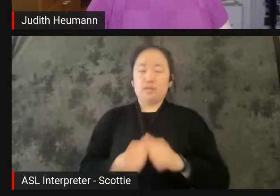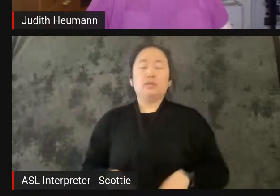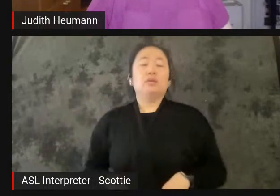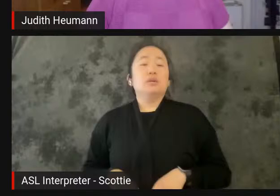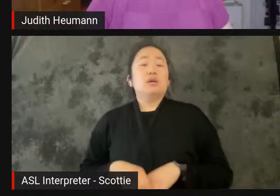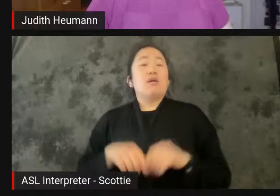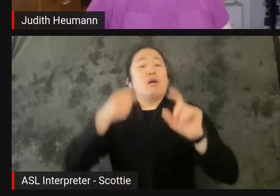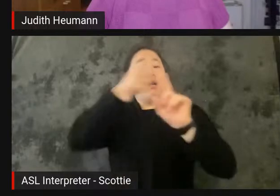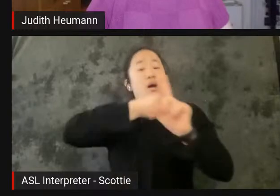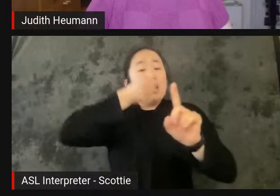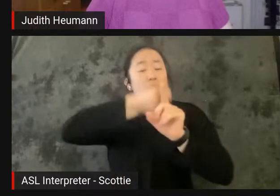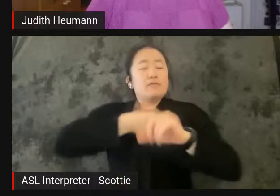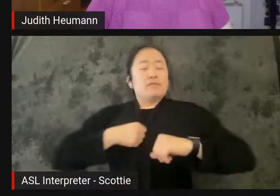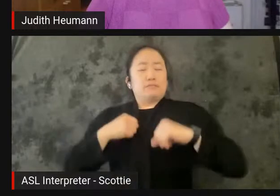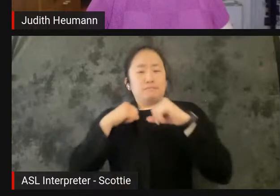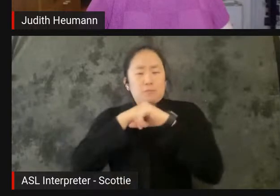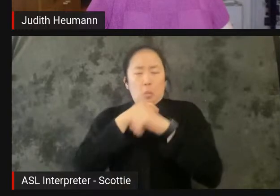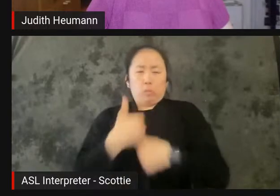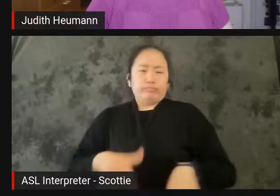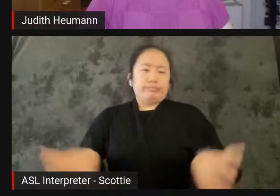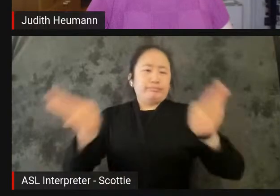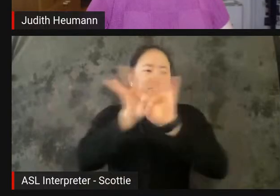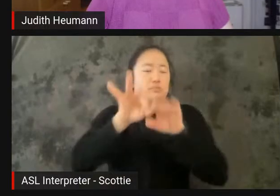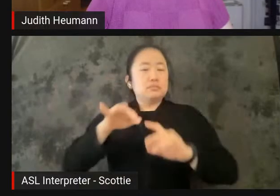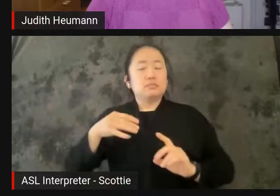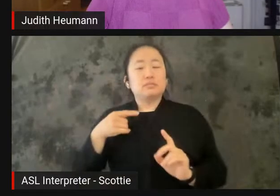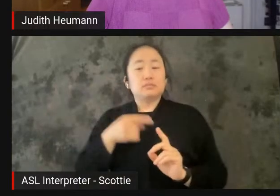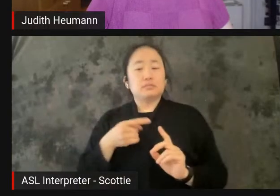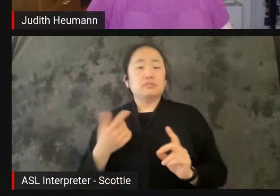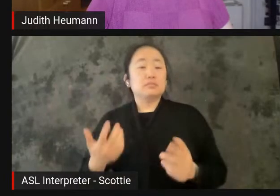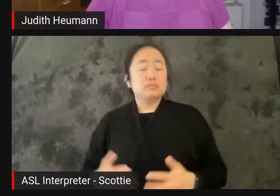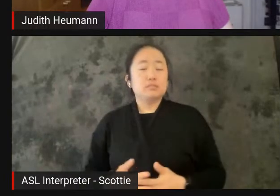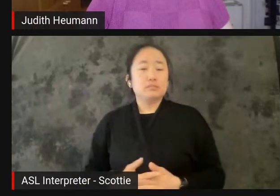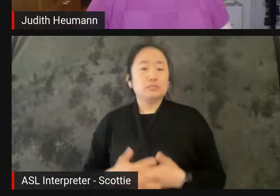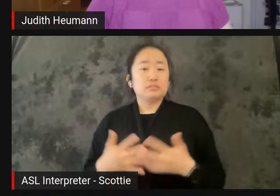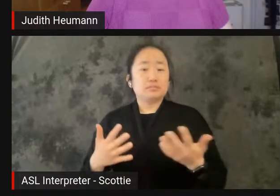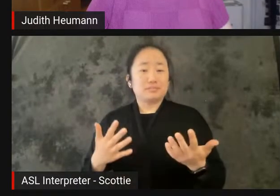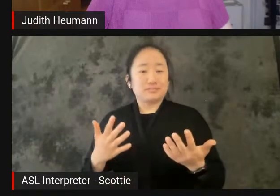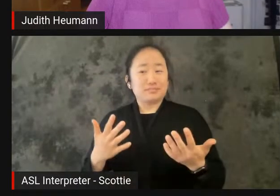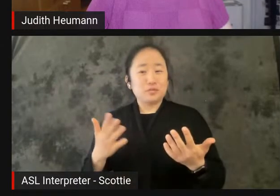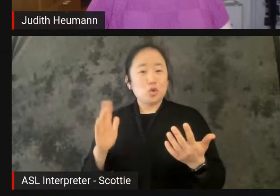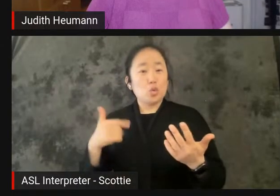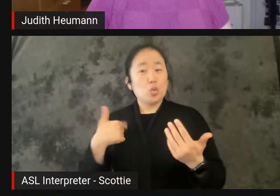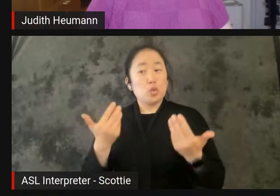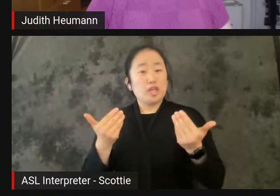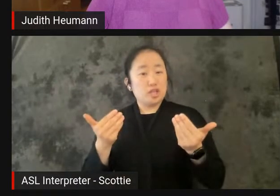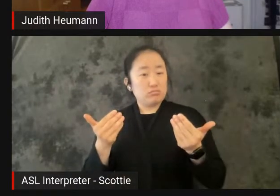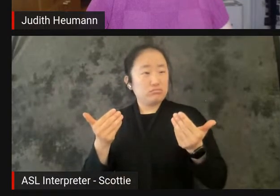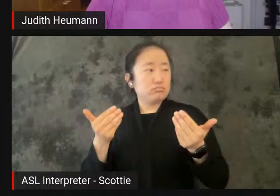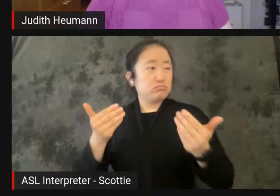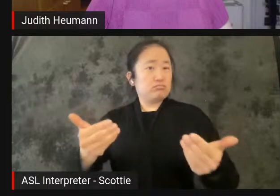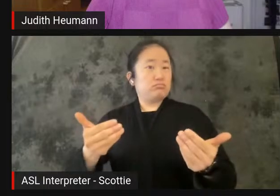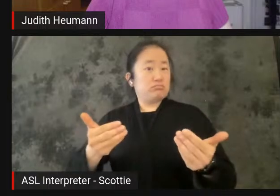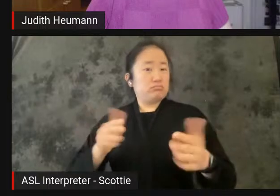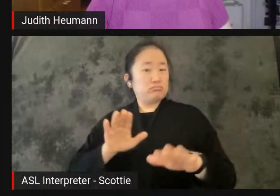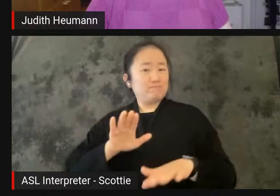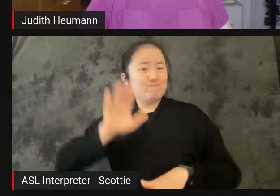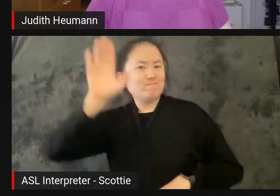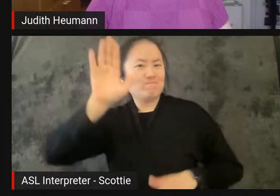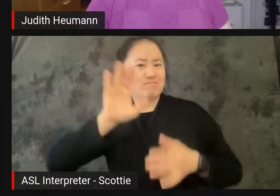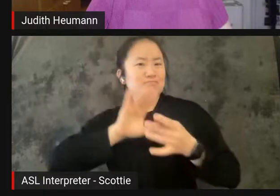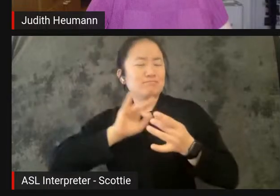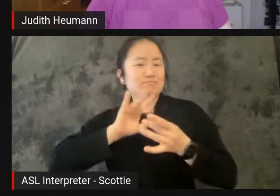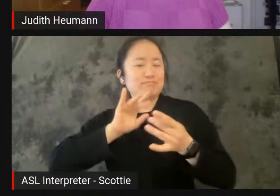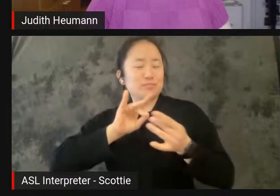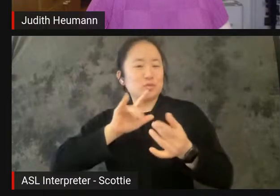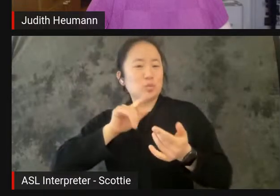we step forward, we want to know that we're speaking for everybody who believes in universal